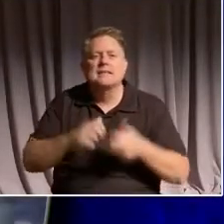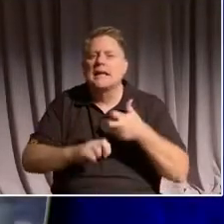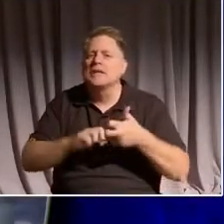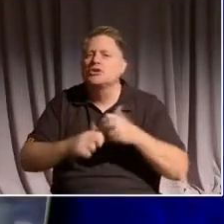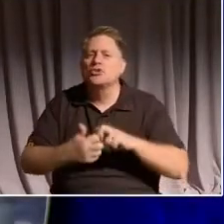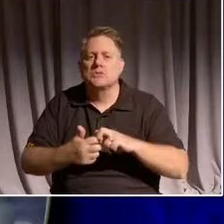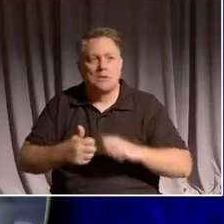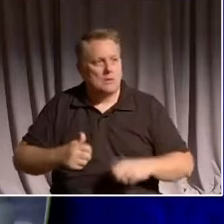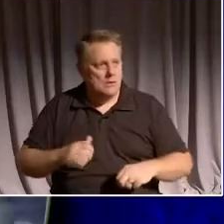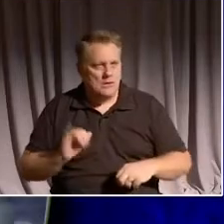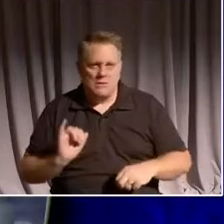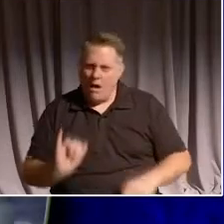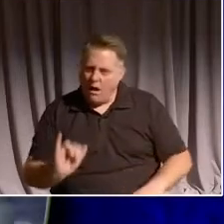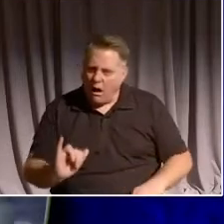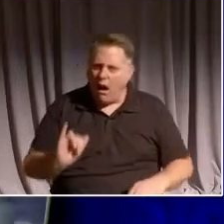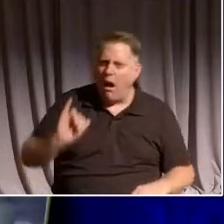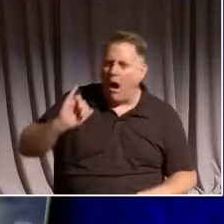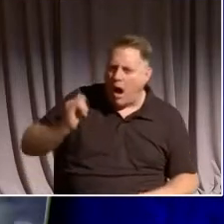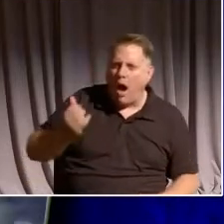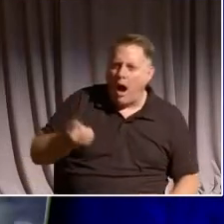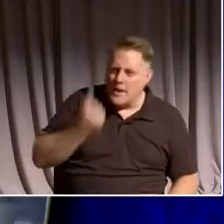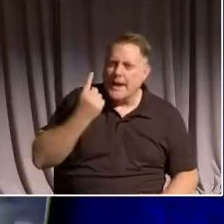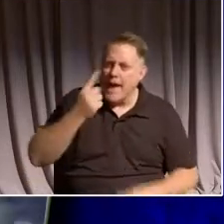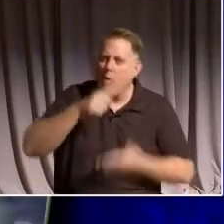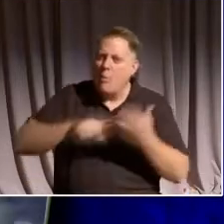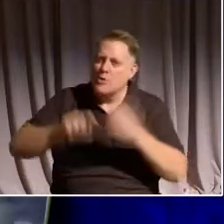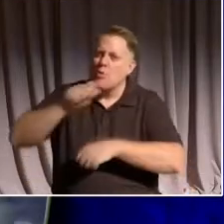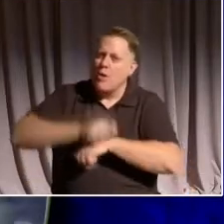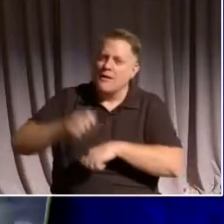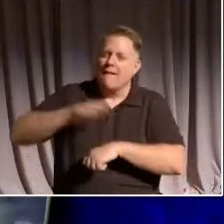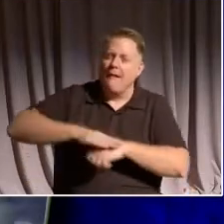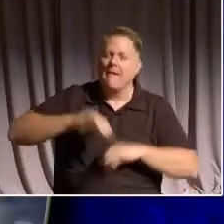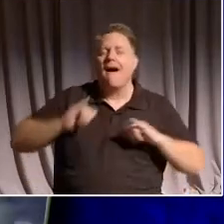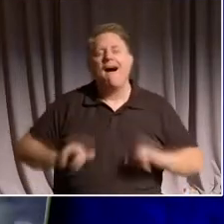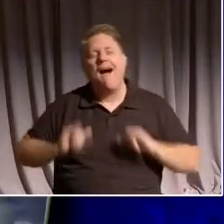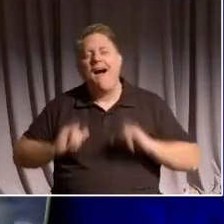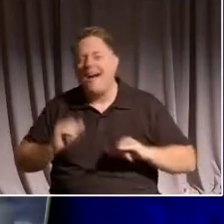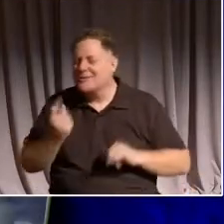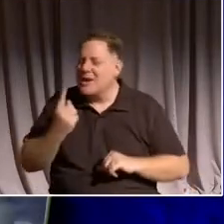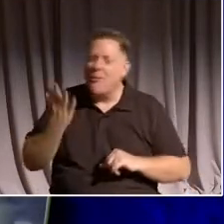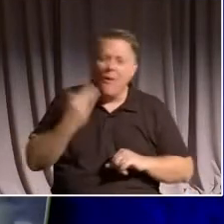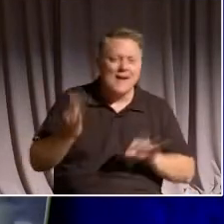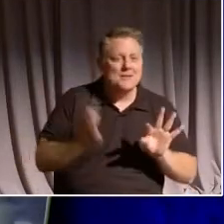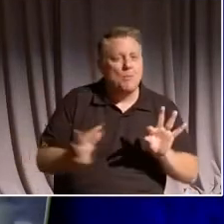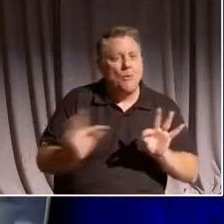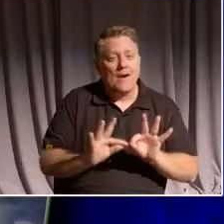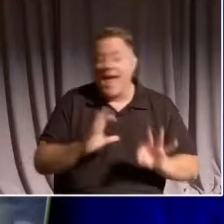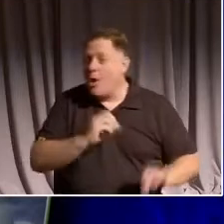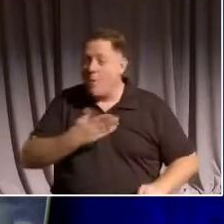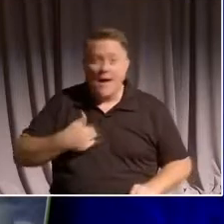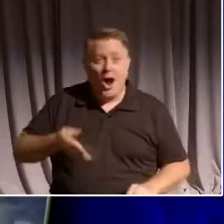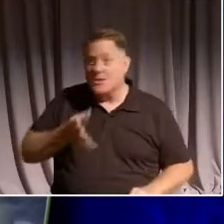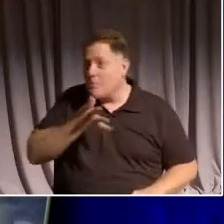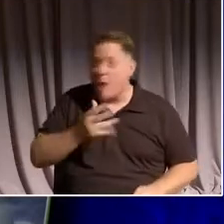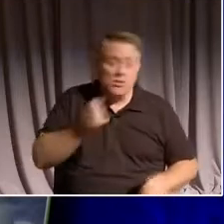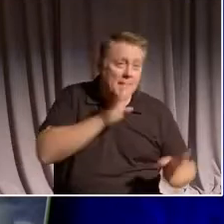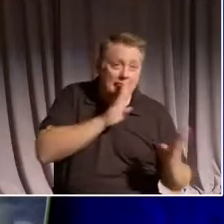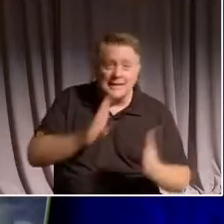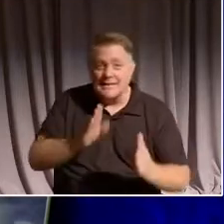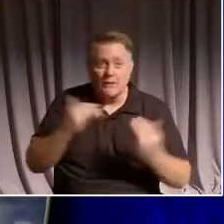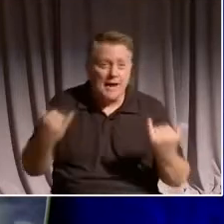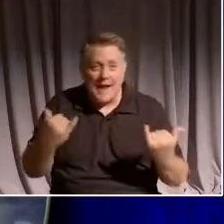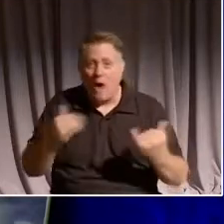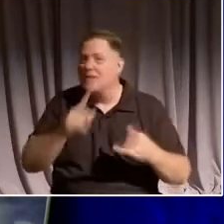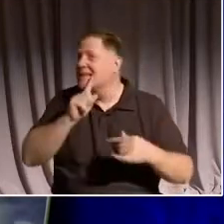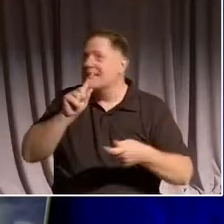like, oh, now I get what you're working on, and now I understand why it's so important. And oh my gosh, Mom should be listening to this right